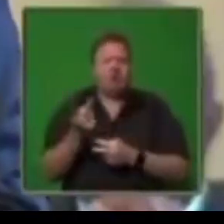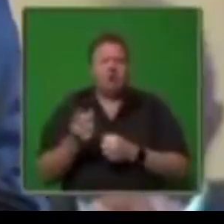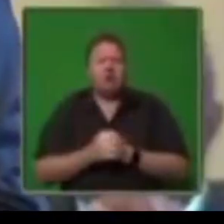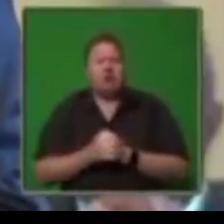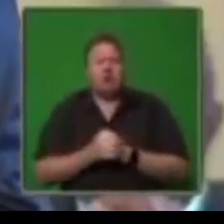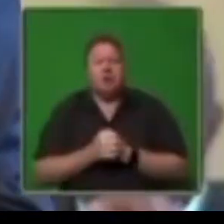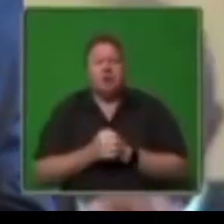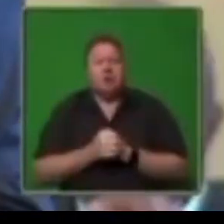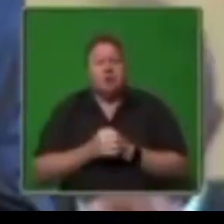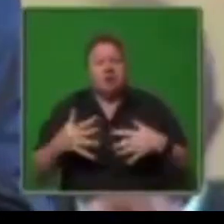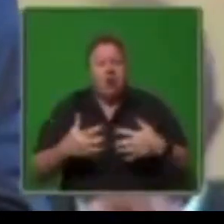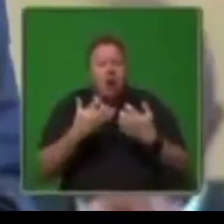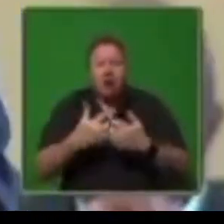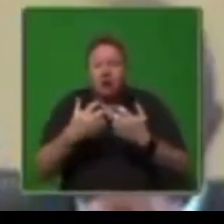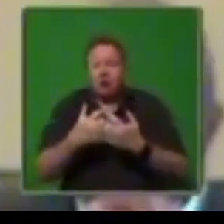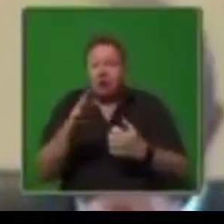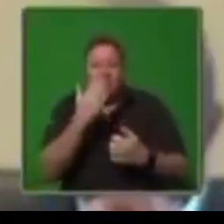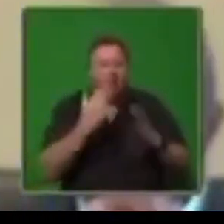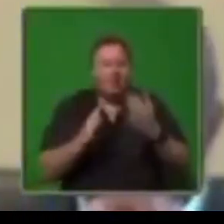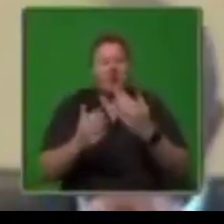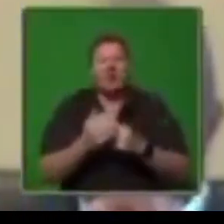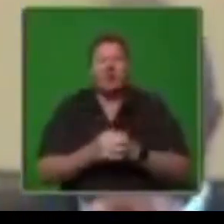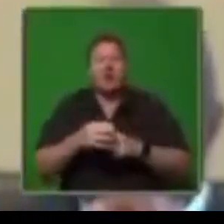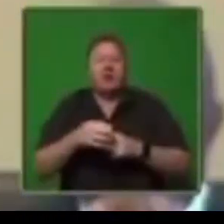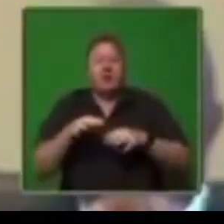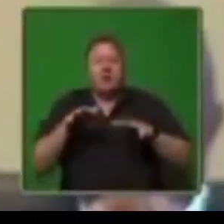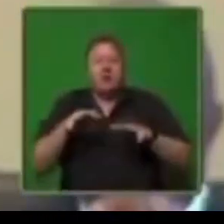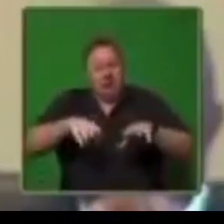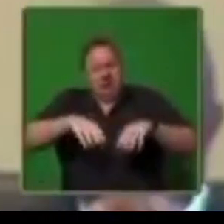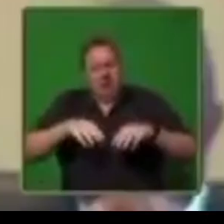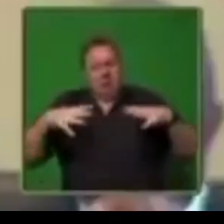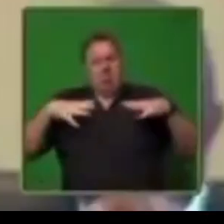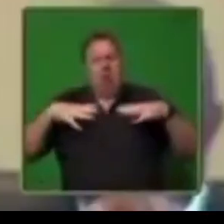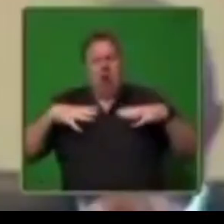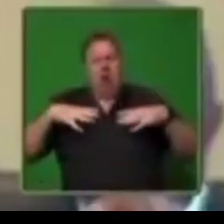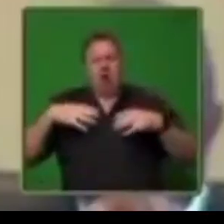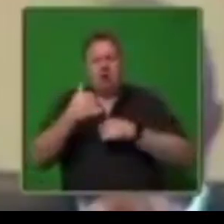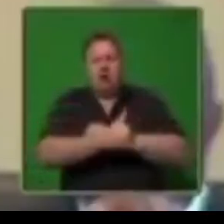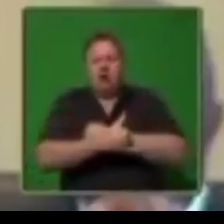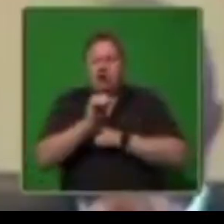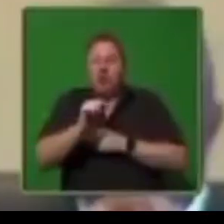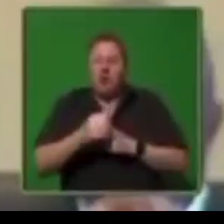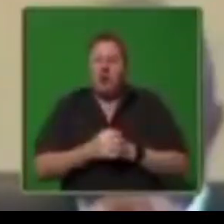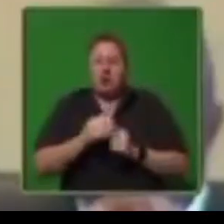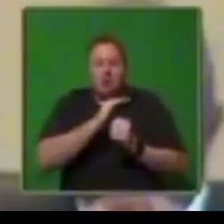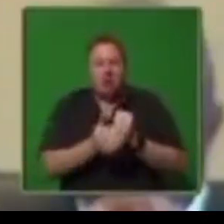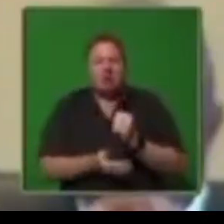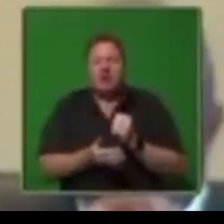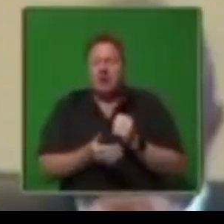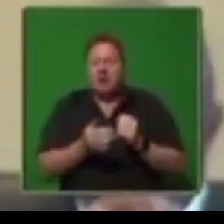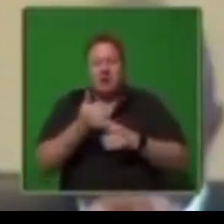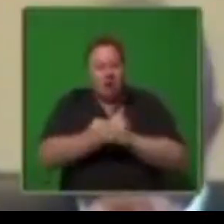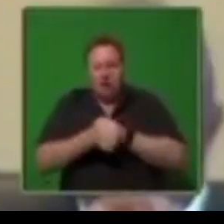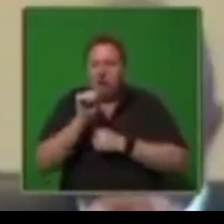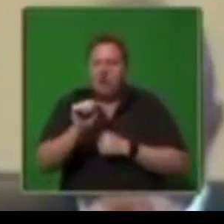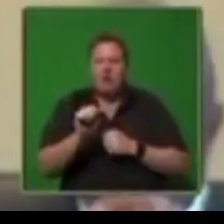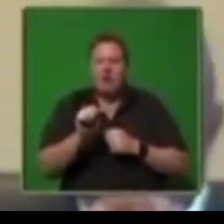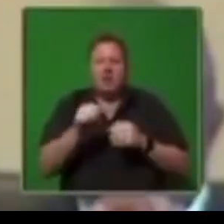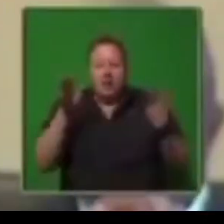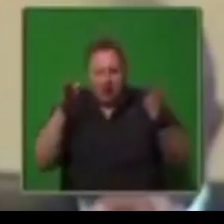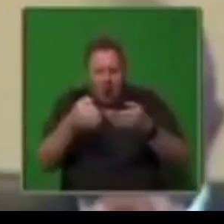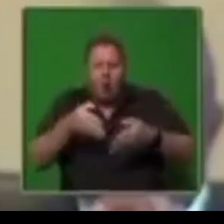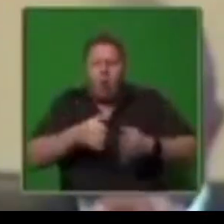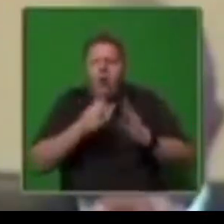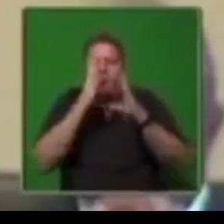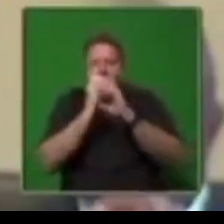challenges, we are witnessing the rise of nationalism, protectionism, the pursuit of narrow interests, and the decline